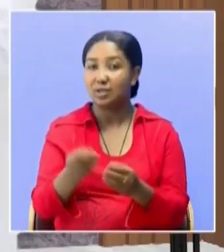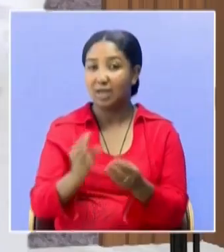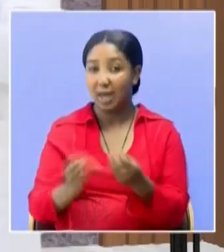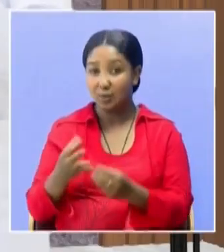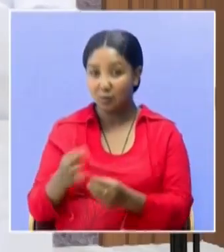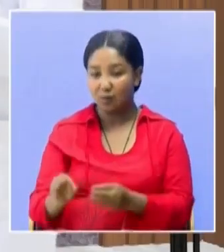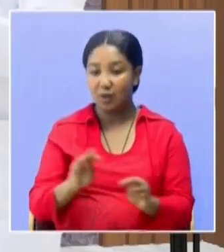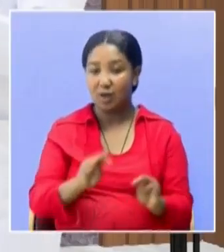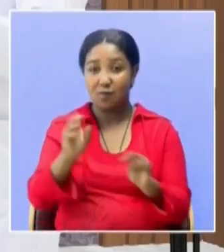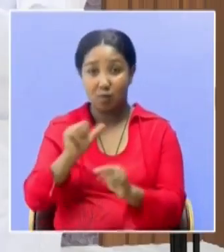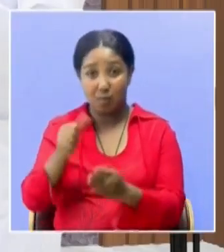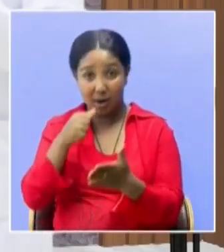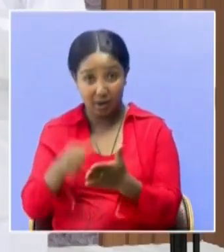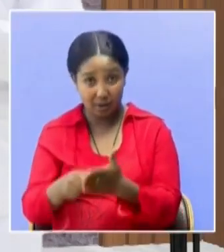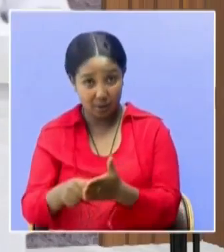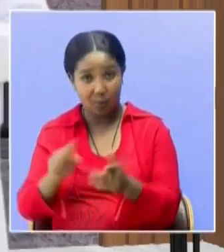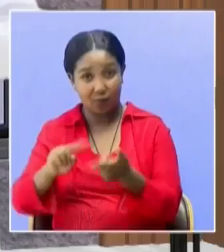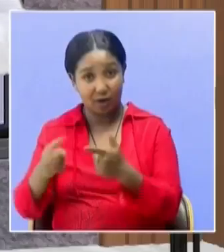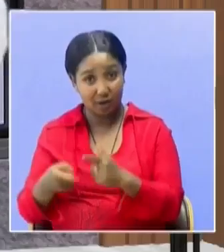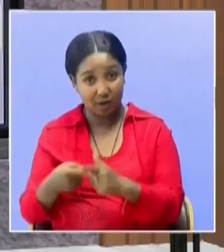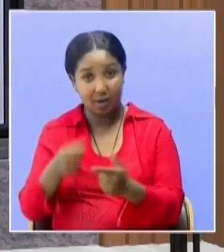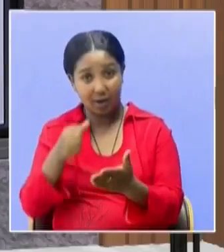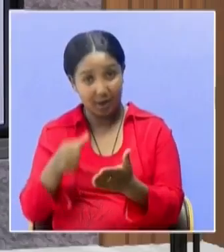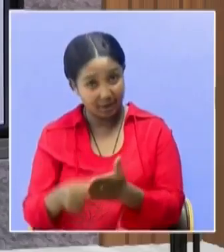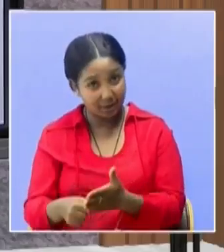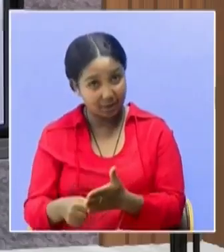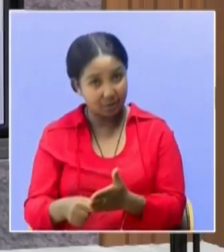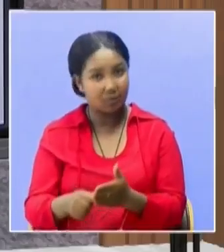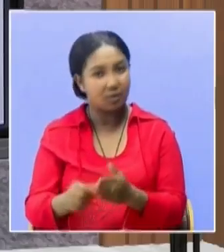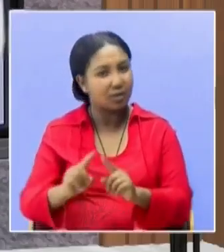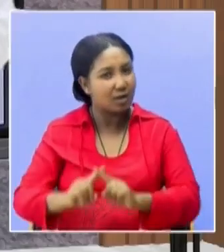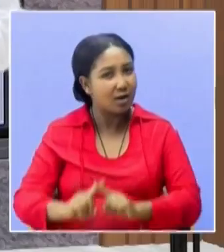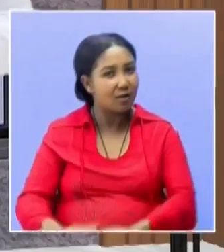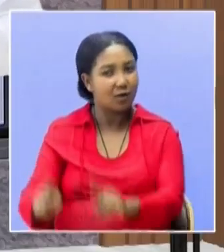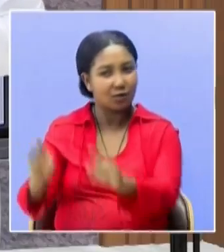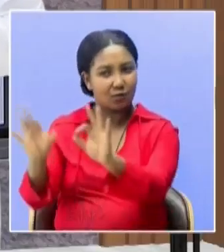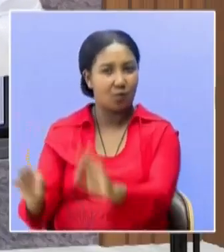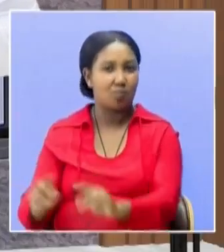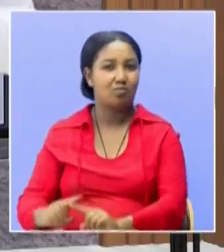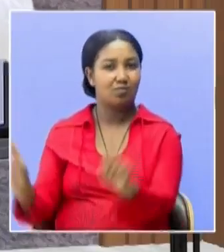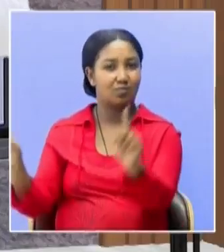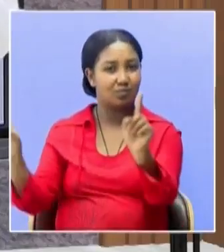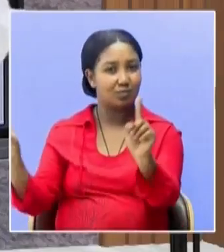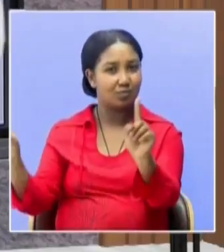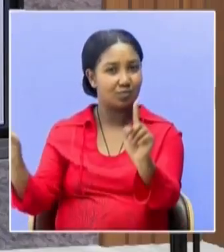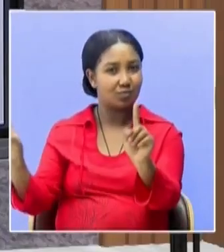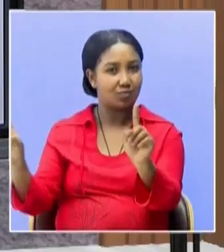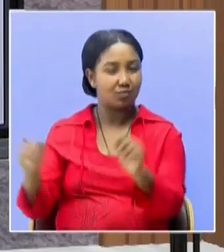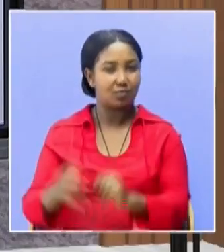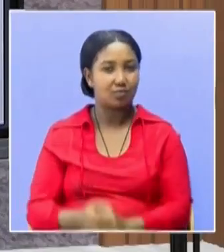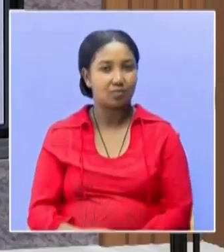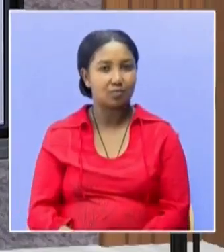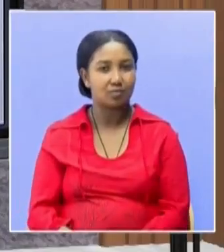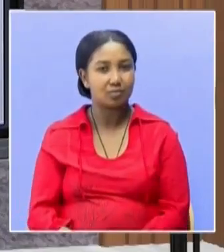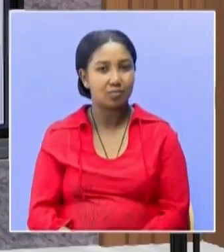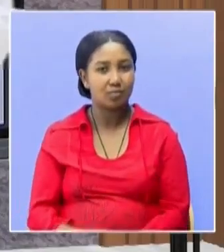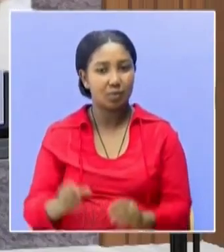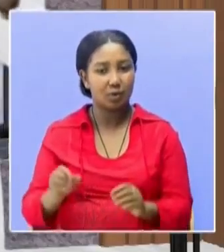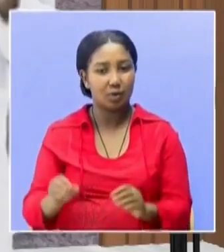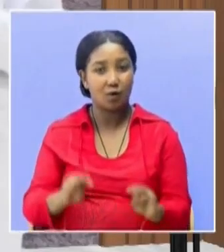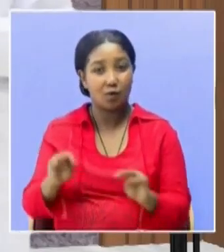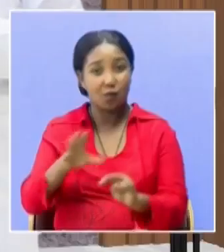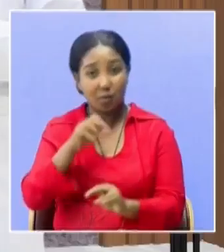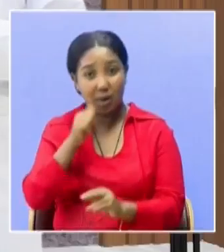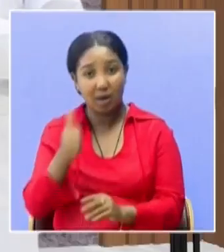of informal letter or friendly letter, we do have different approaches, but we don't mean that. Informal letter or